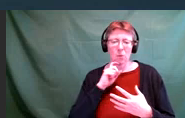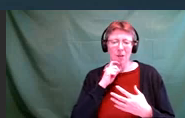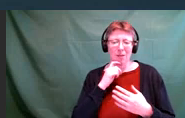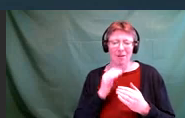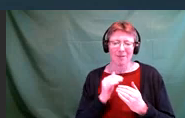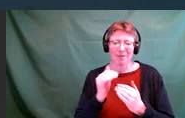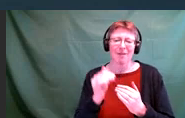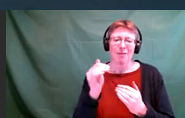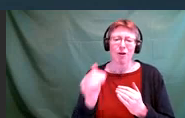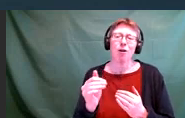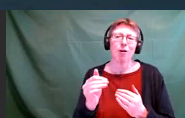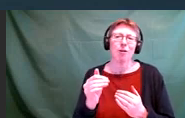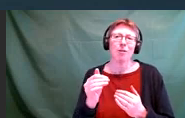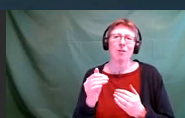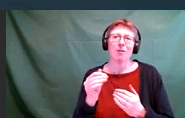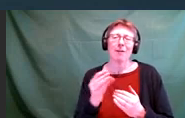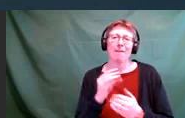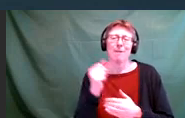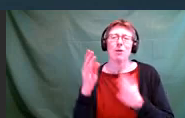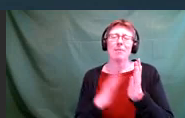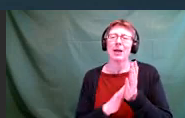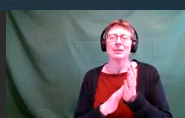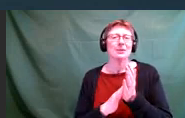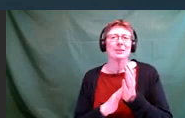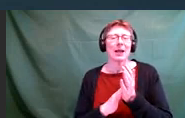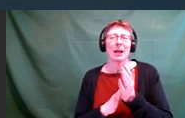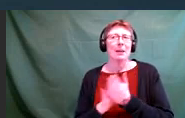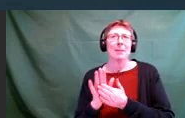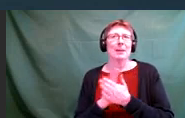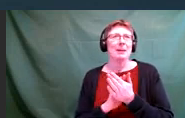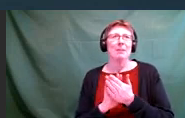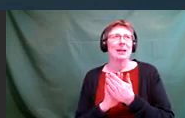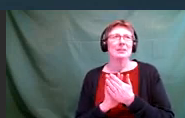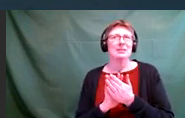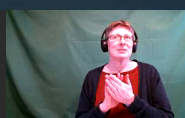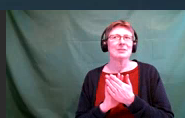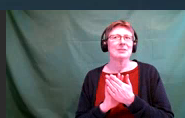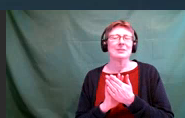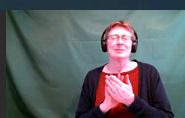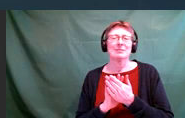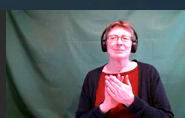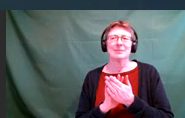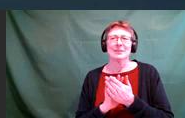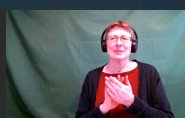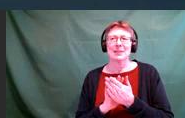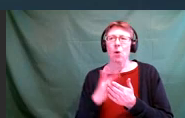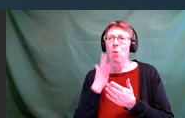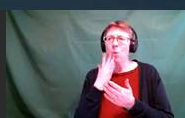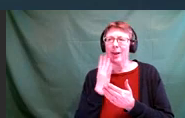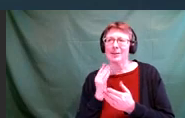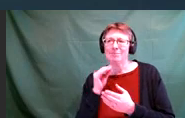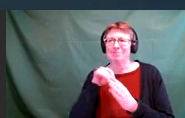okay, which sort of suggests that it's not been priced in at that point in time.